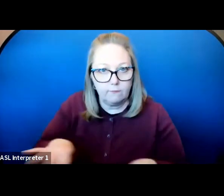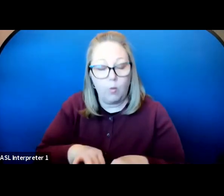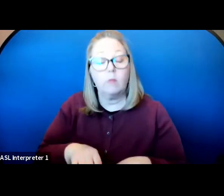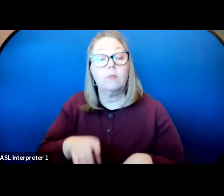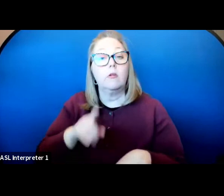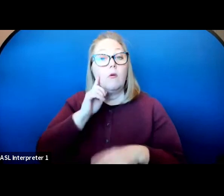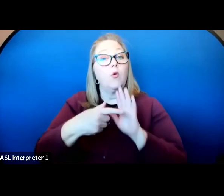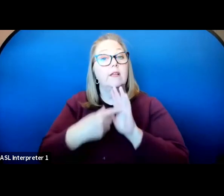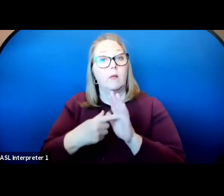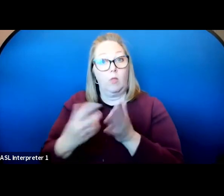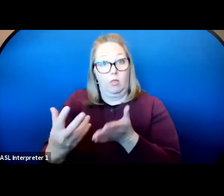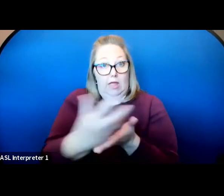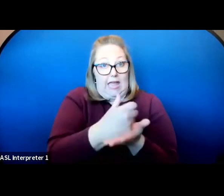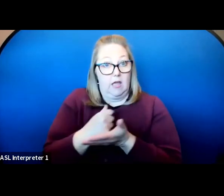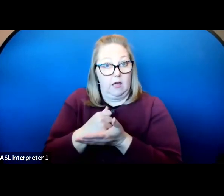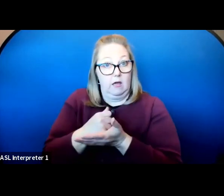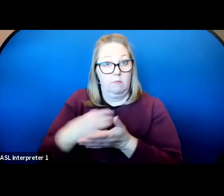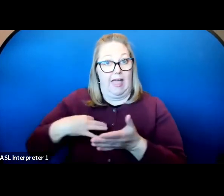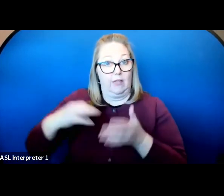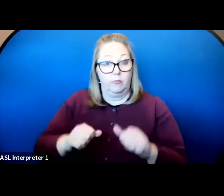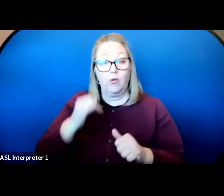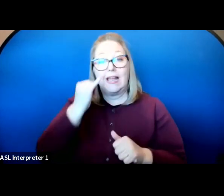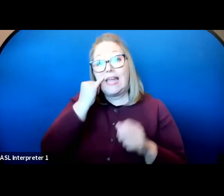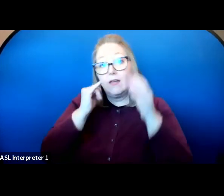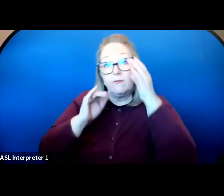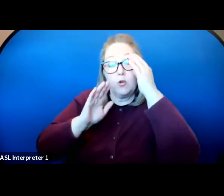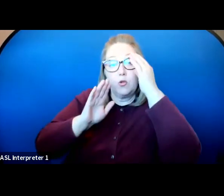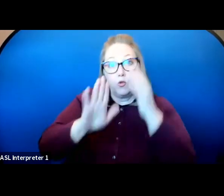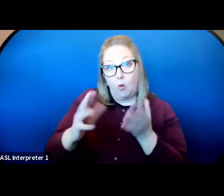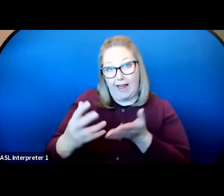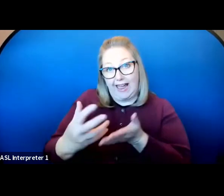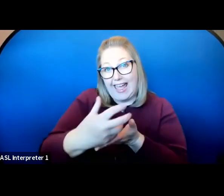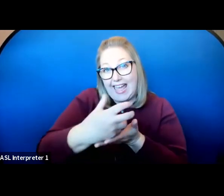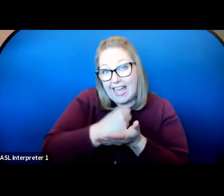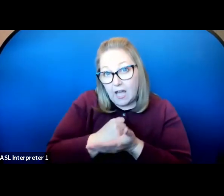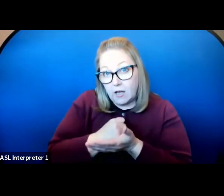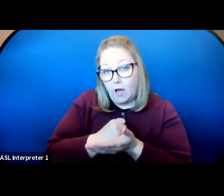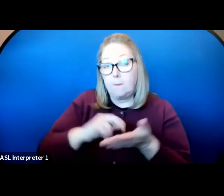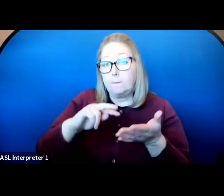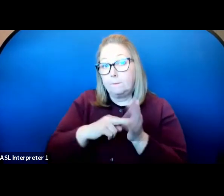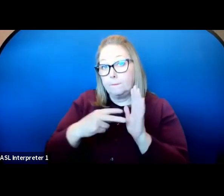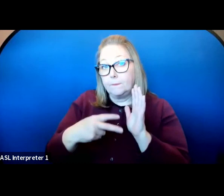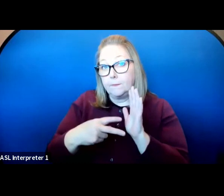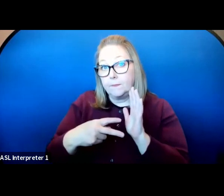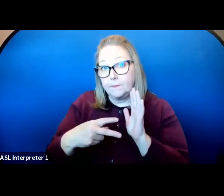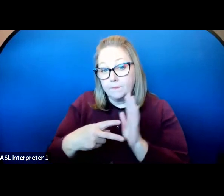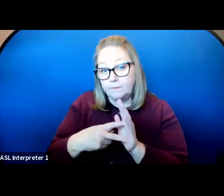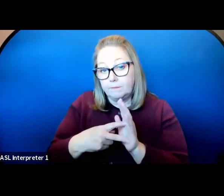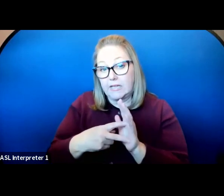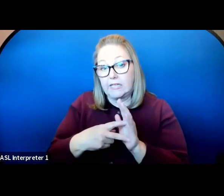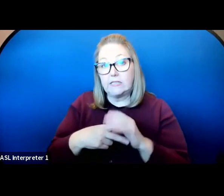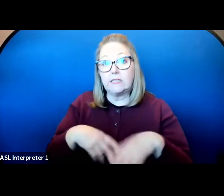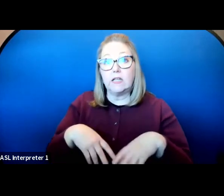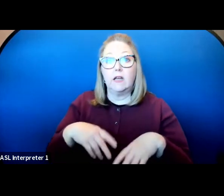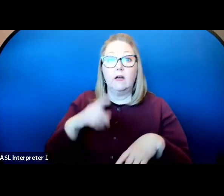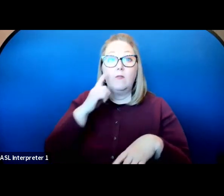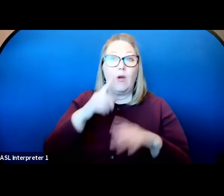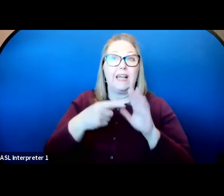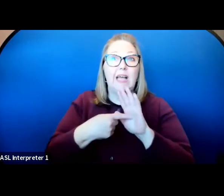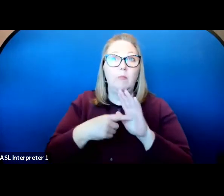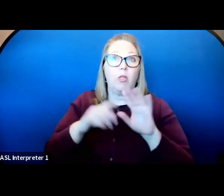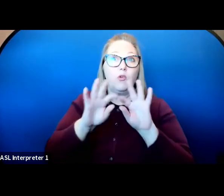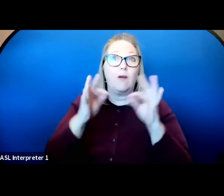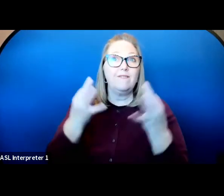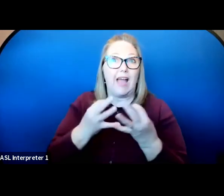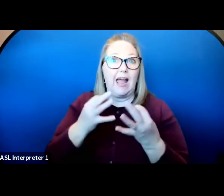So if you are 80% of affordable median income, the translation for you is And I'm just giving the example, a family of 4 could earn